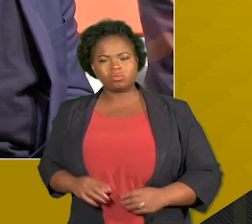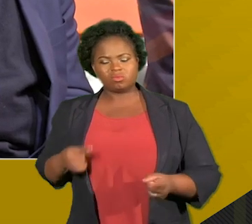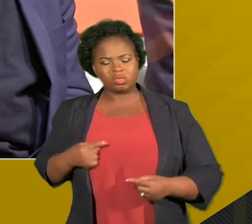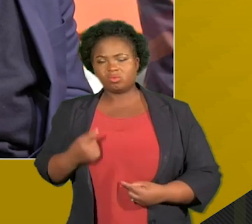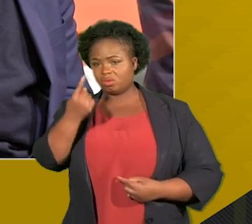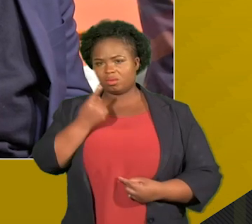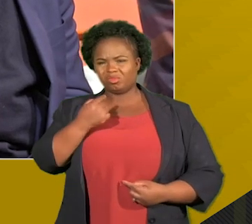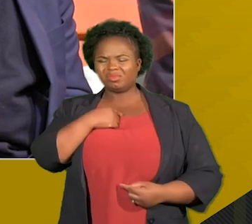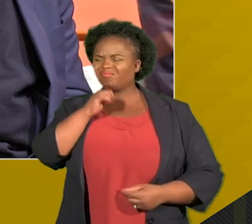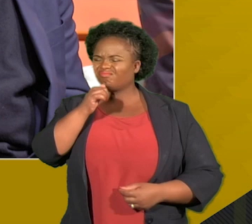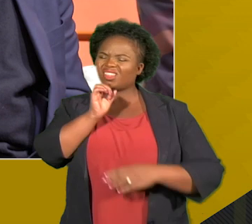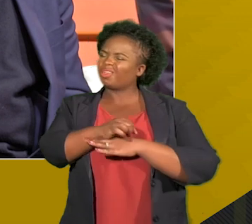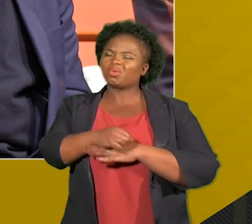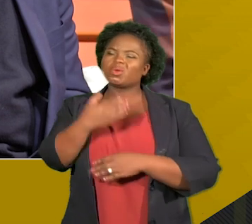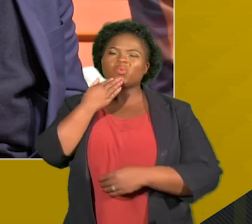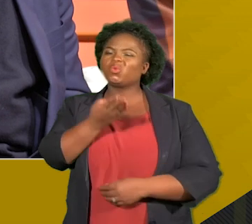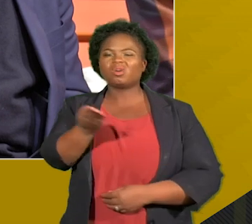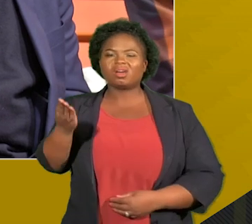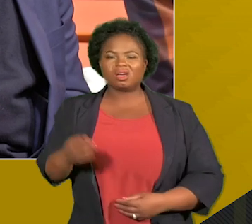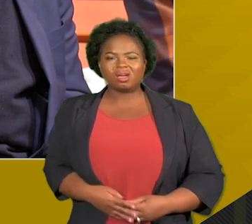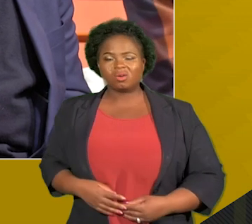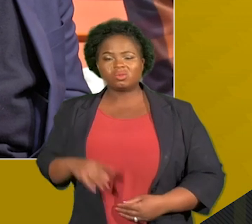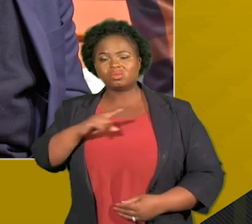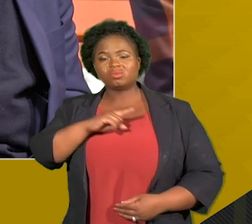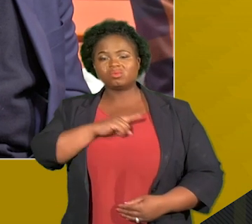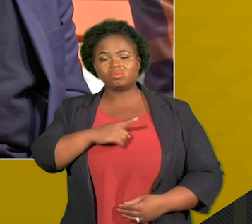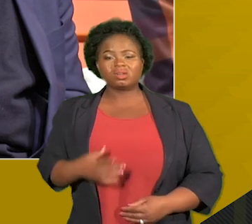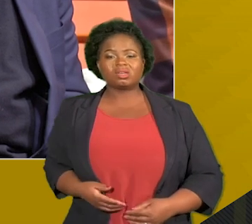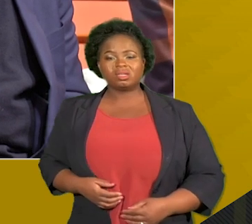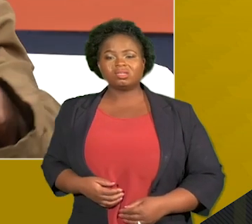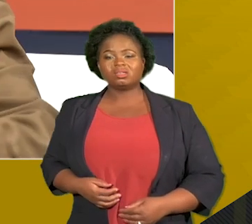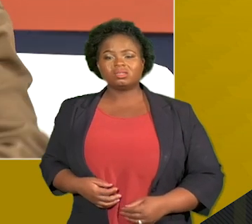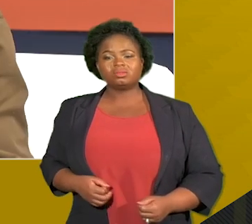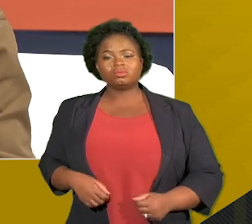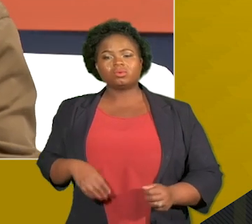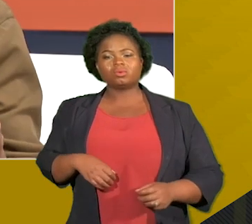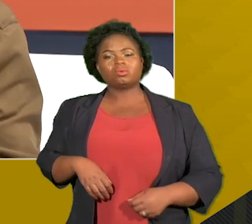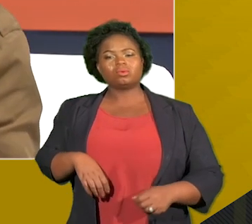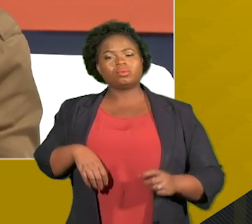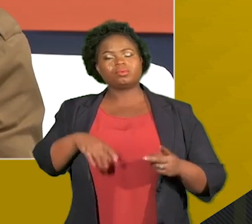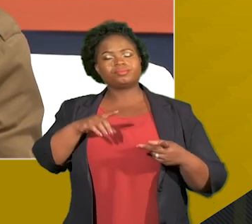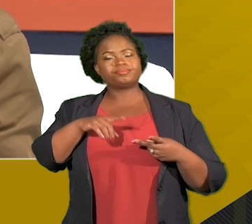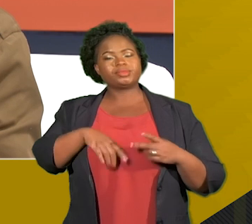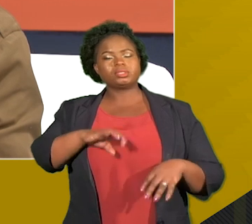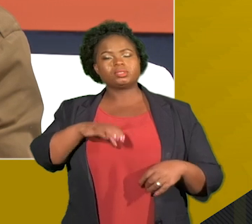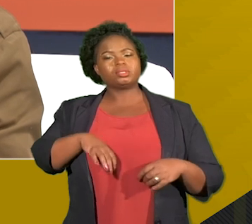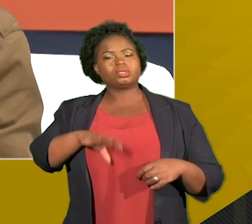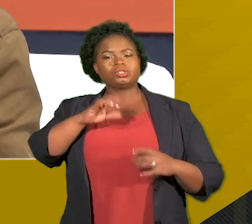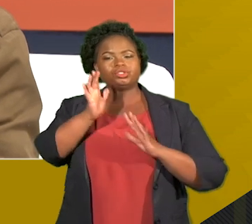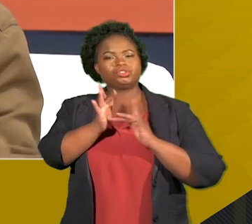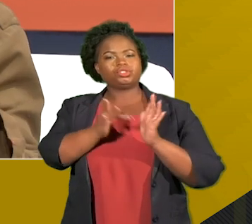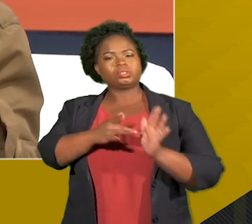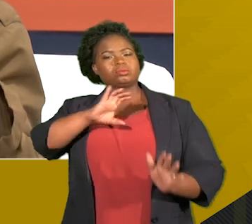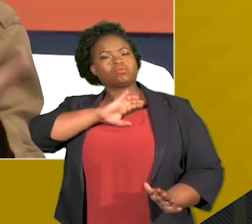come to me. I don't care who you are. Christ was painted and you're hanging him in your house as a doll or something.